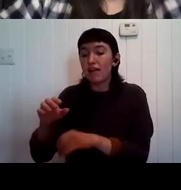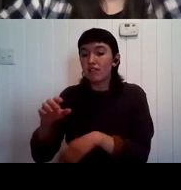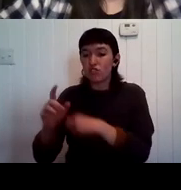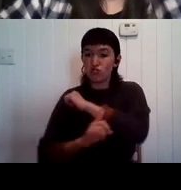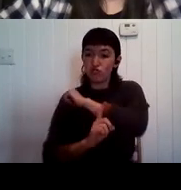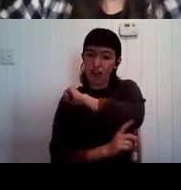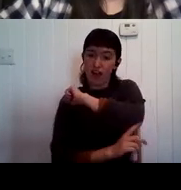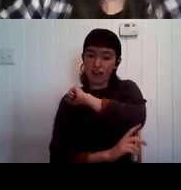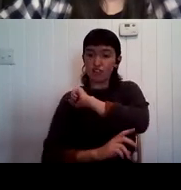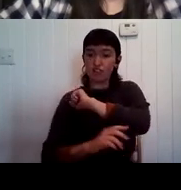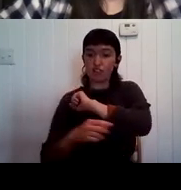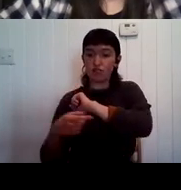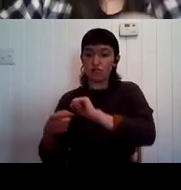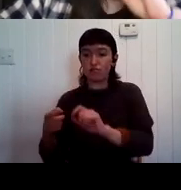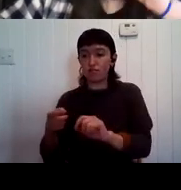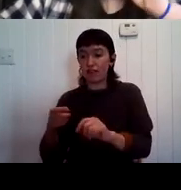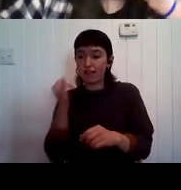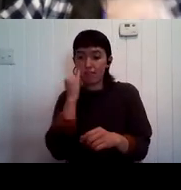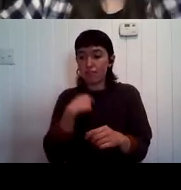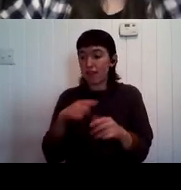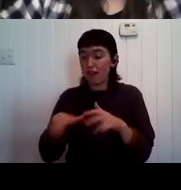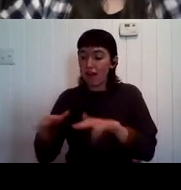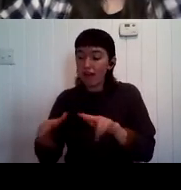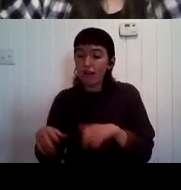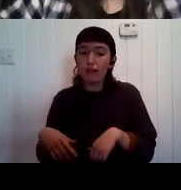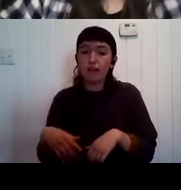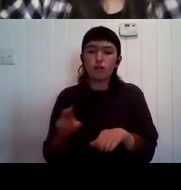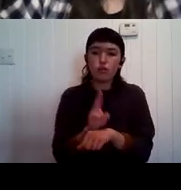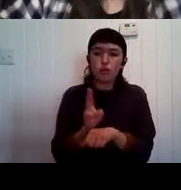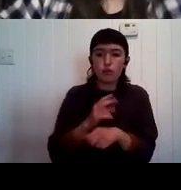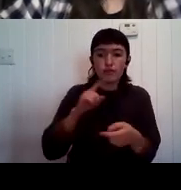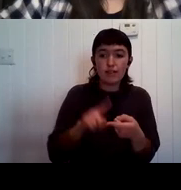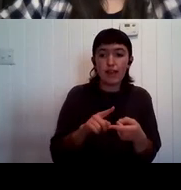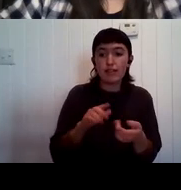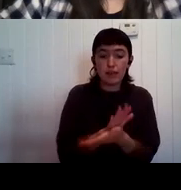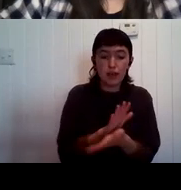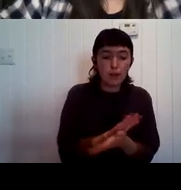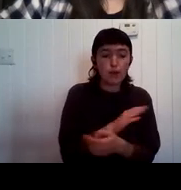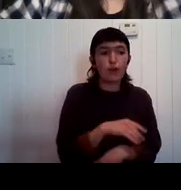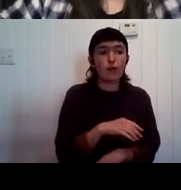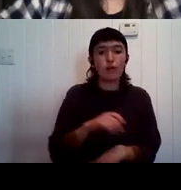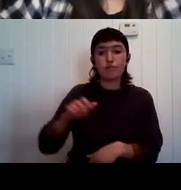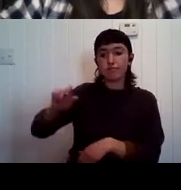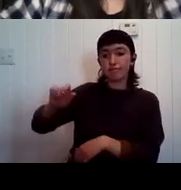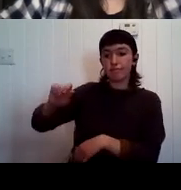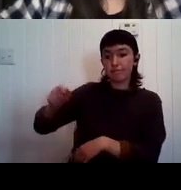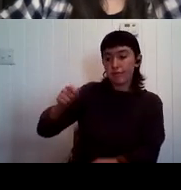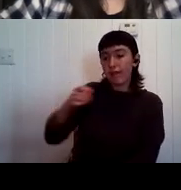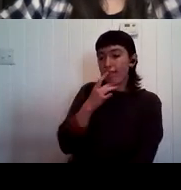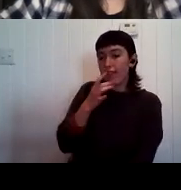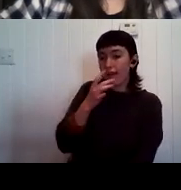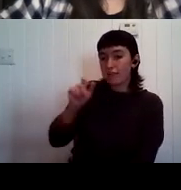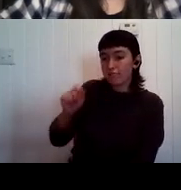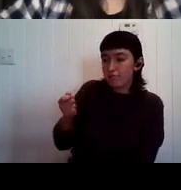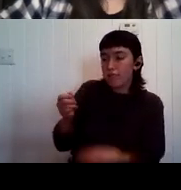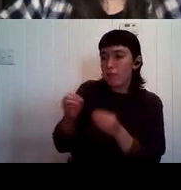used less paper, for instance? You know, things like that. Would I have shut off the lights more? Would I have stopped running the water